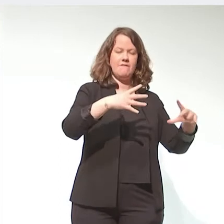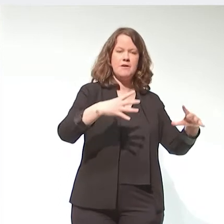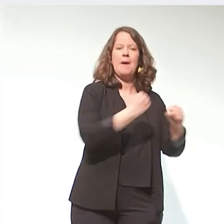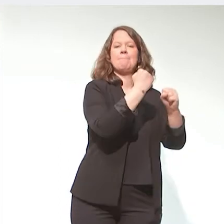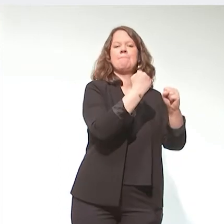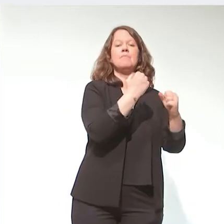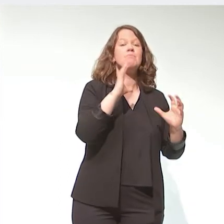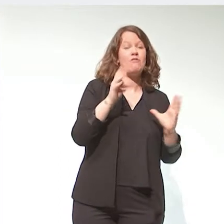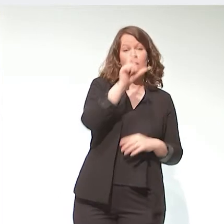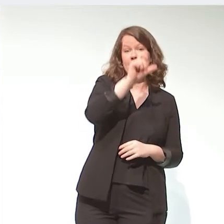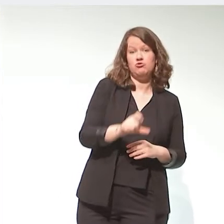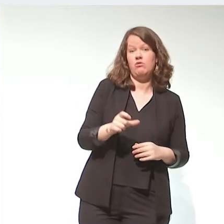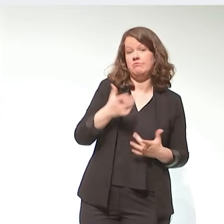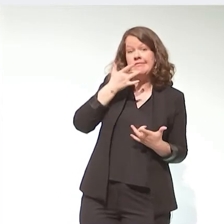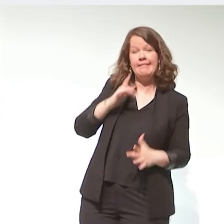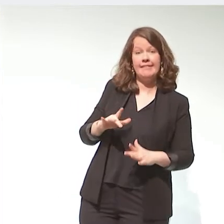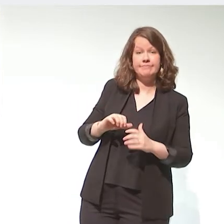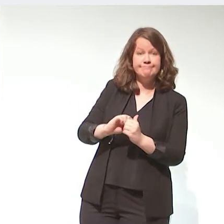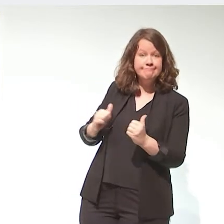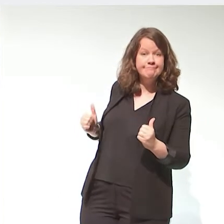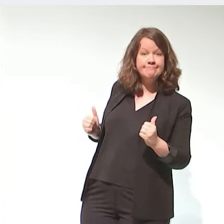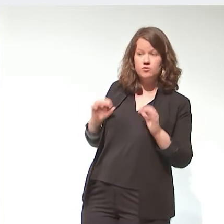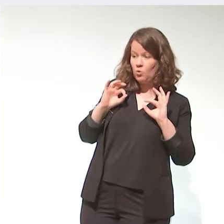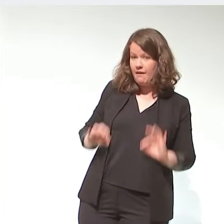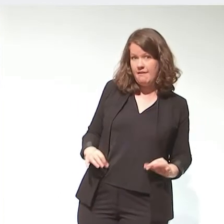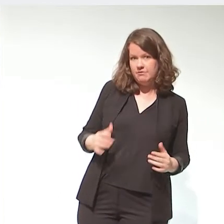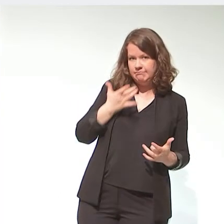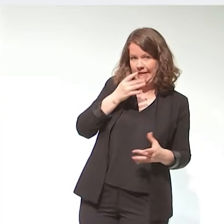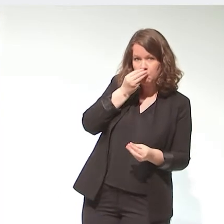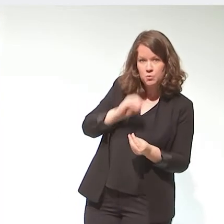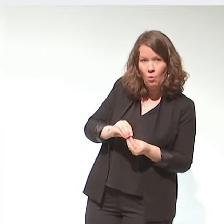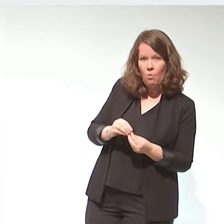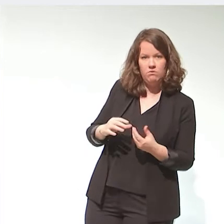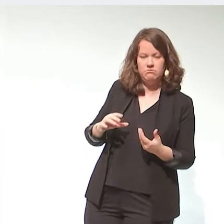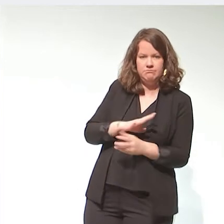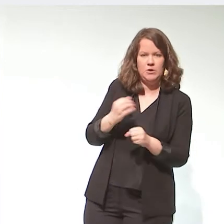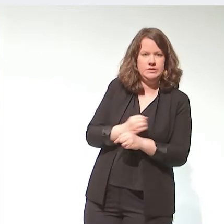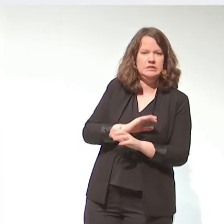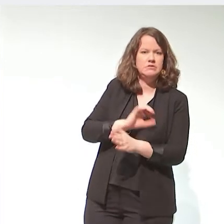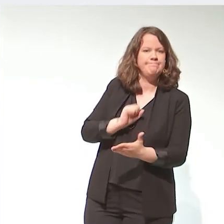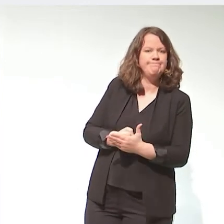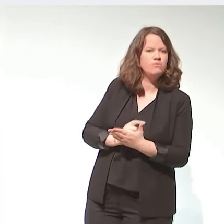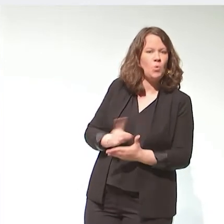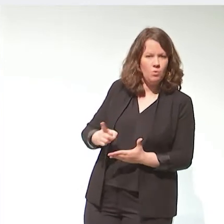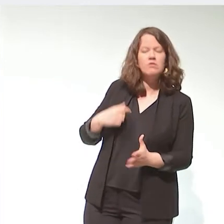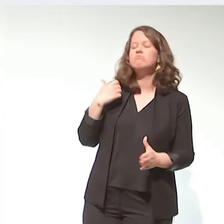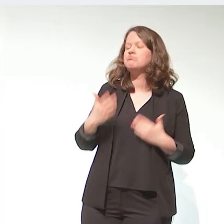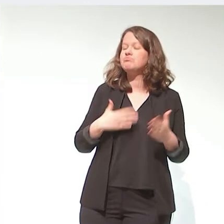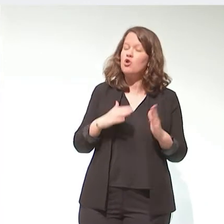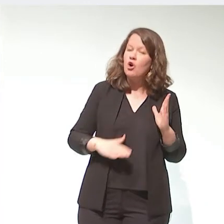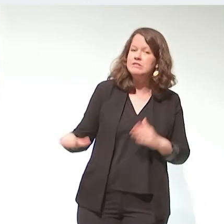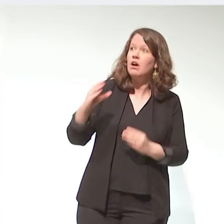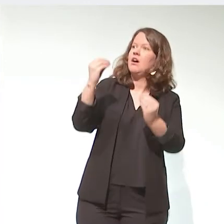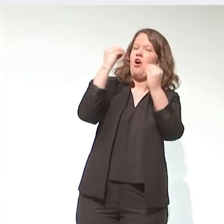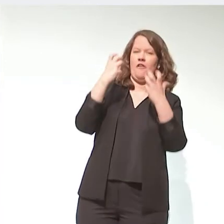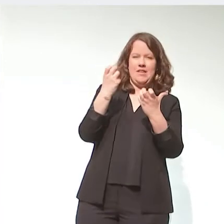unfortunately quite, well, the figures are quite high among people with special needs. And adult